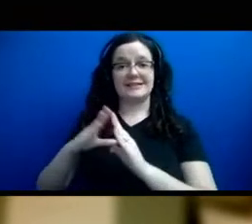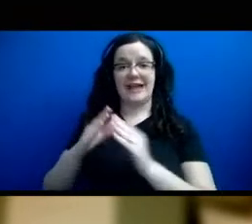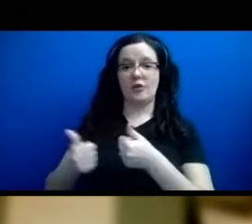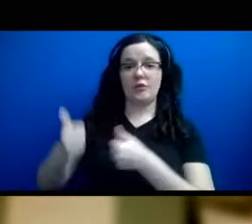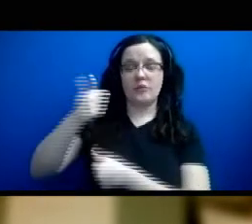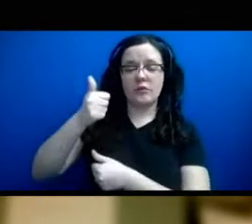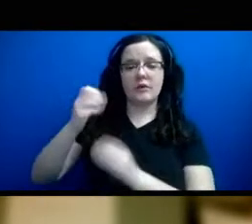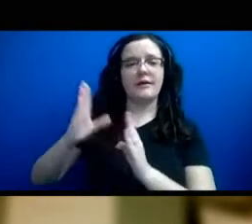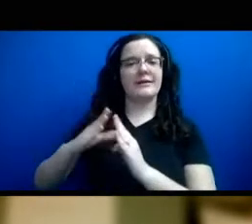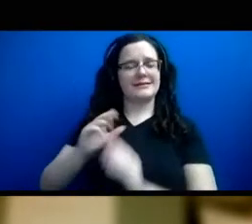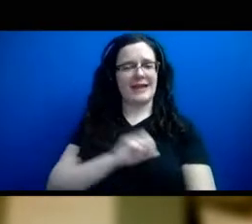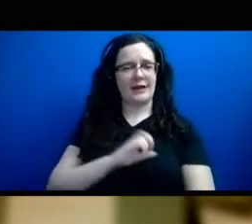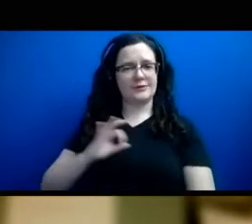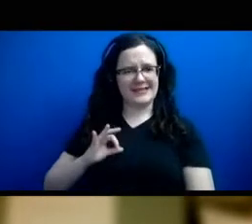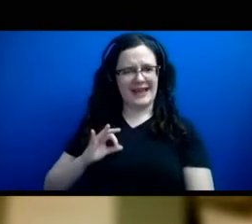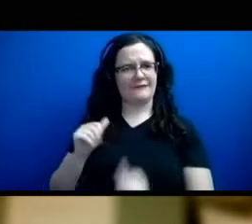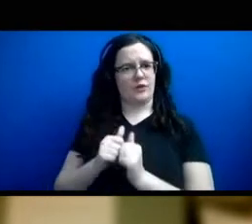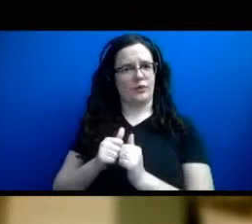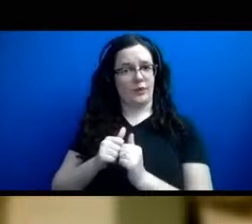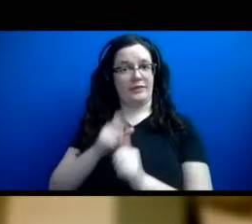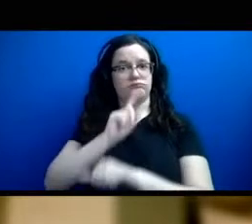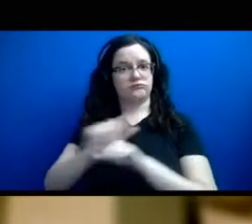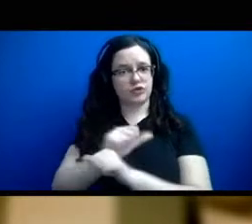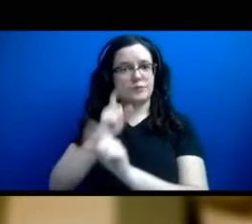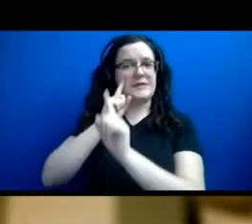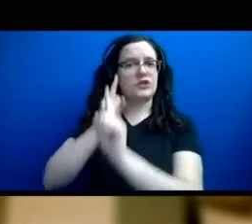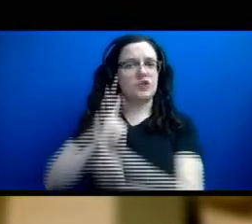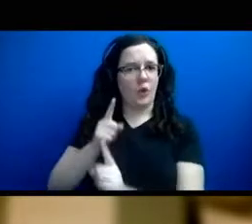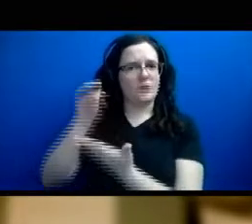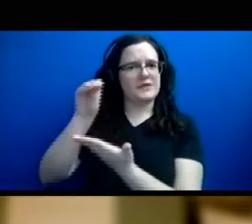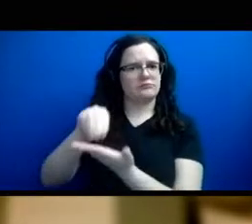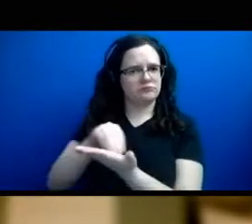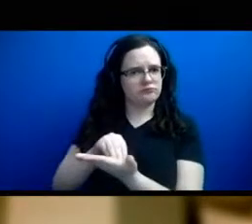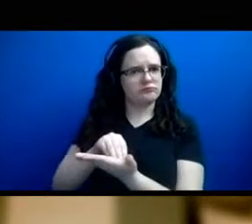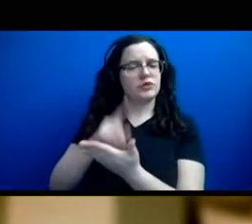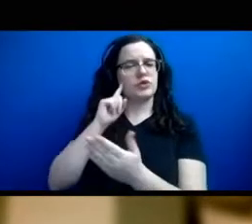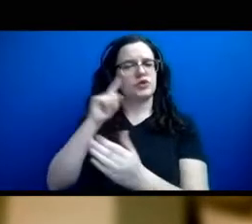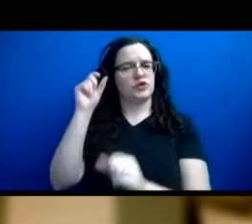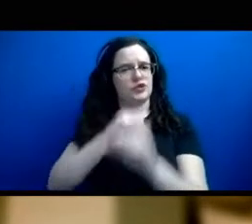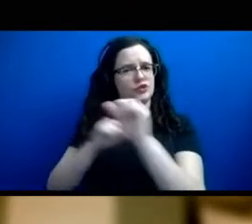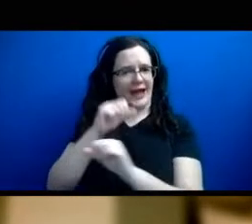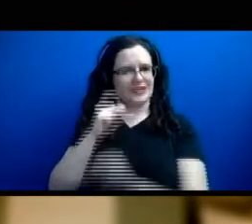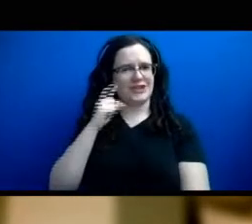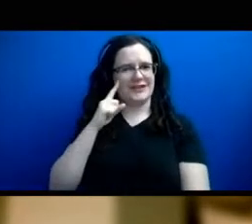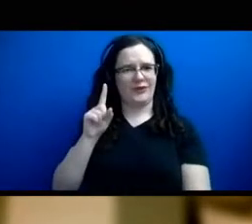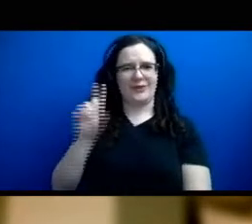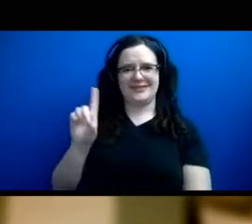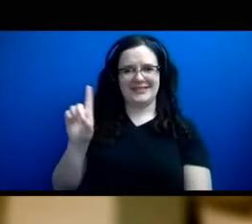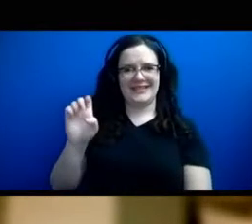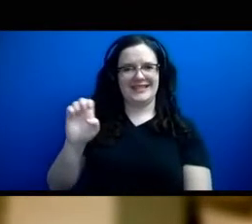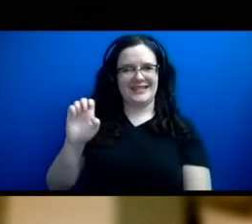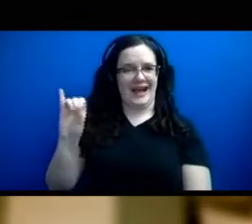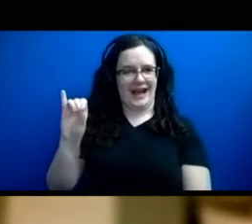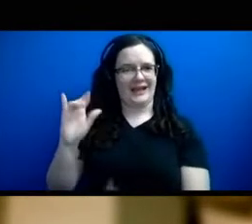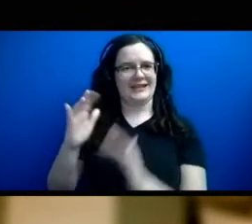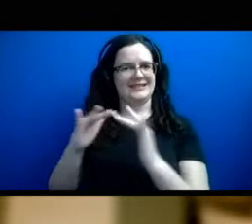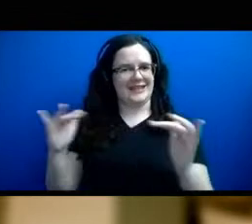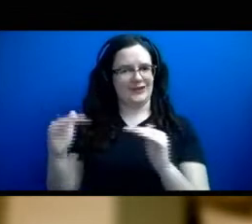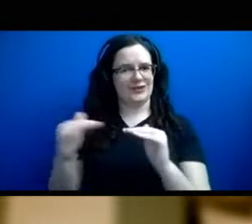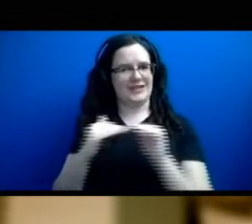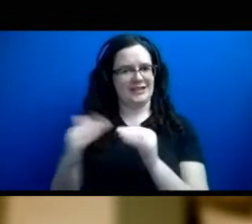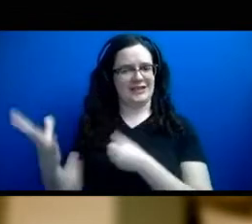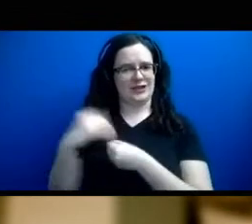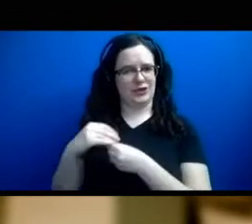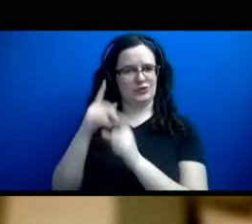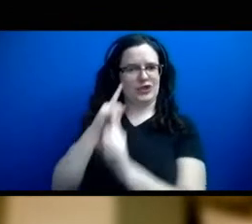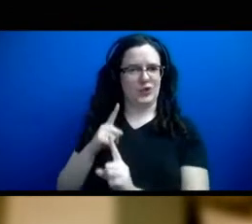goals and specific strategies for meeting those DEI goals. Today, even